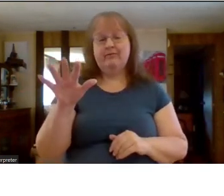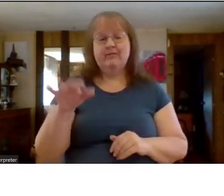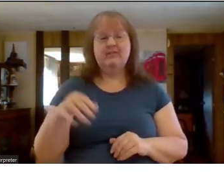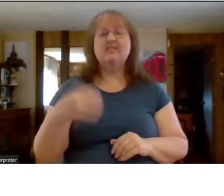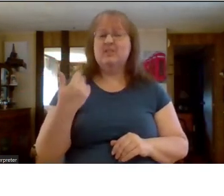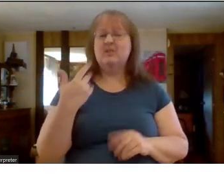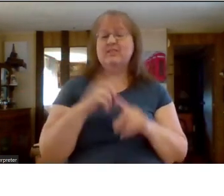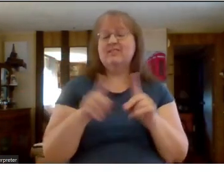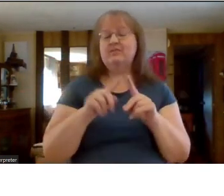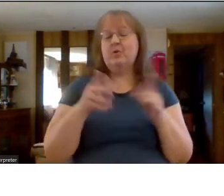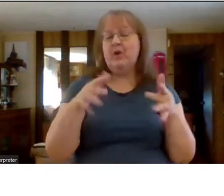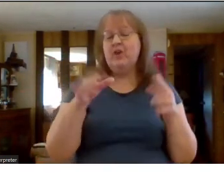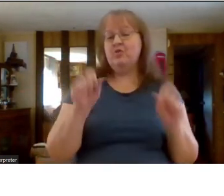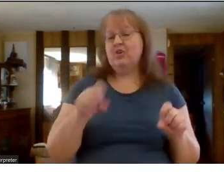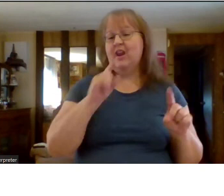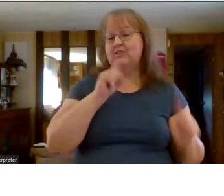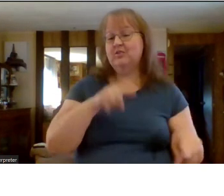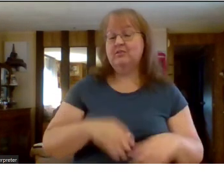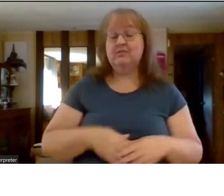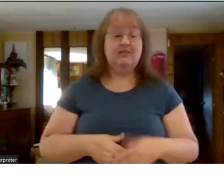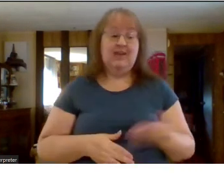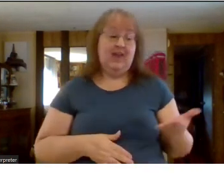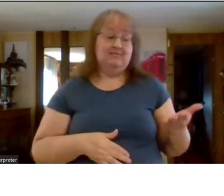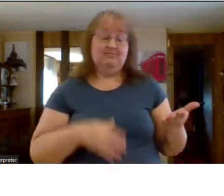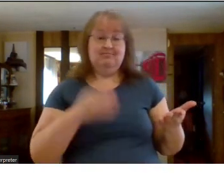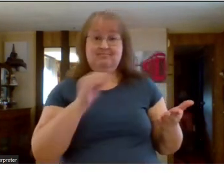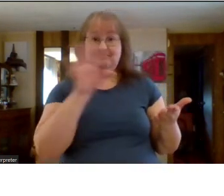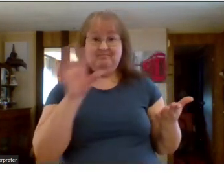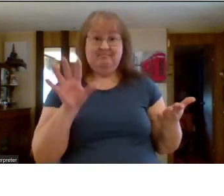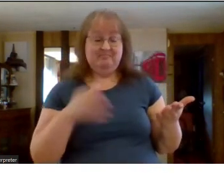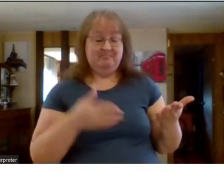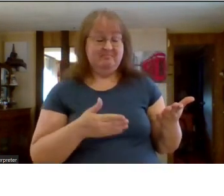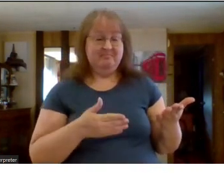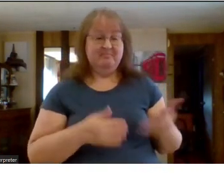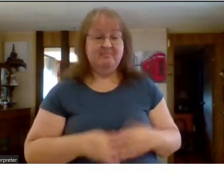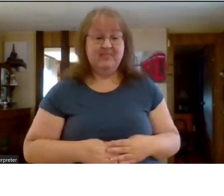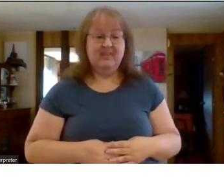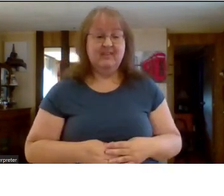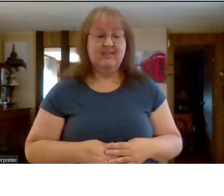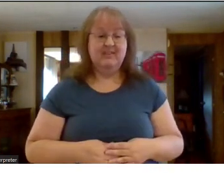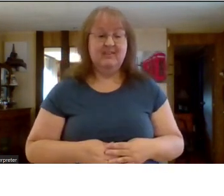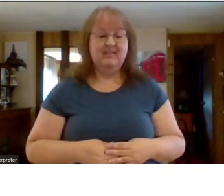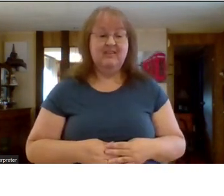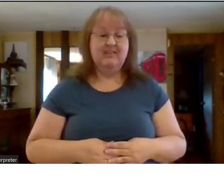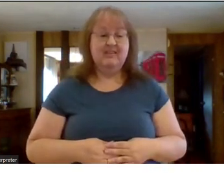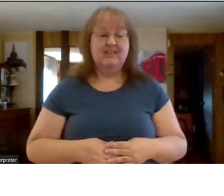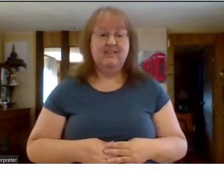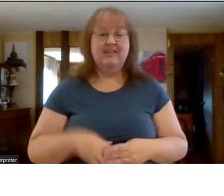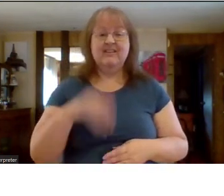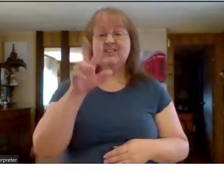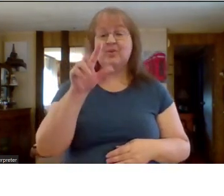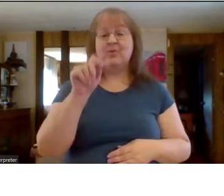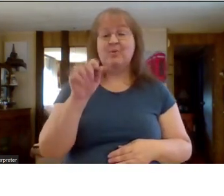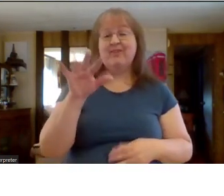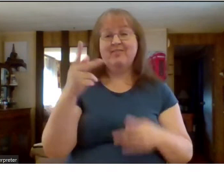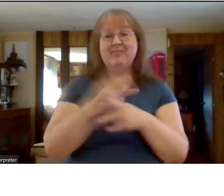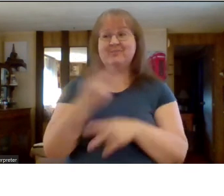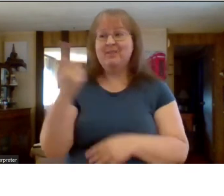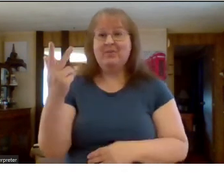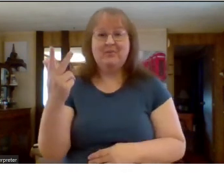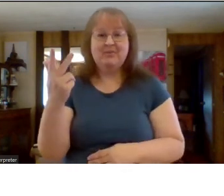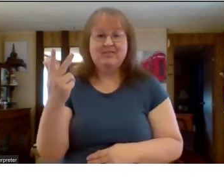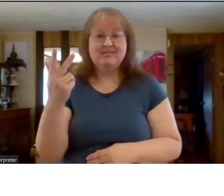10.5. Okay, so you could have done it another way if you had wanted. And it makes sense because look,